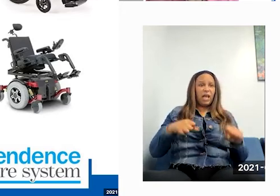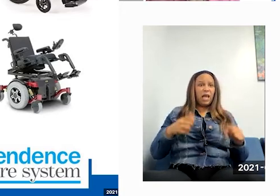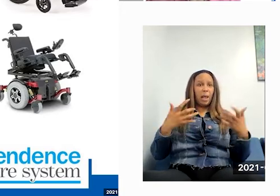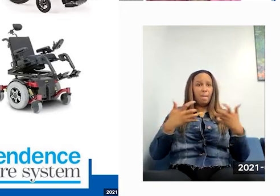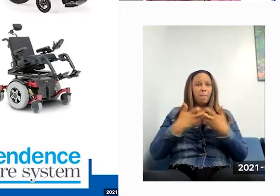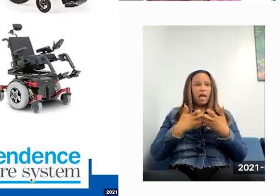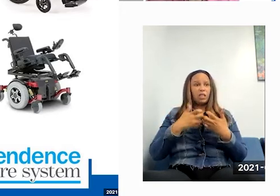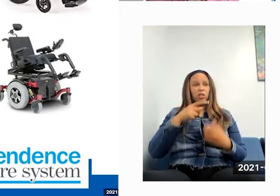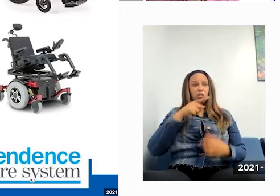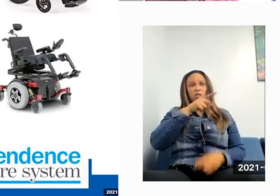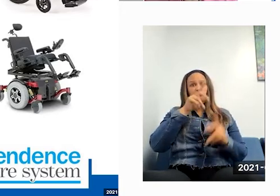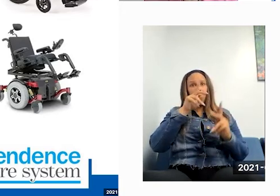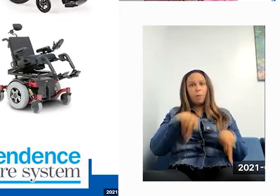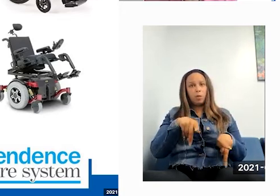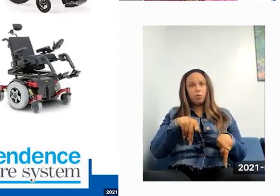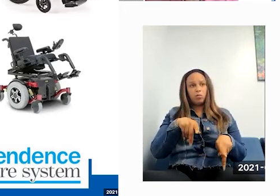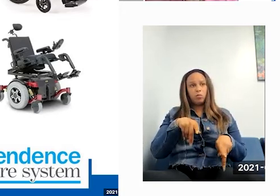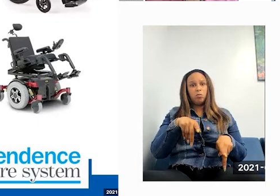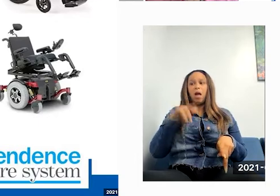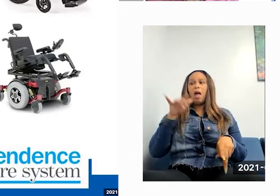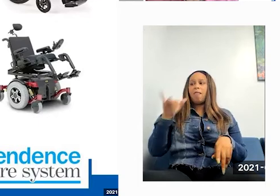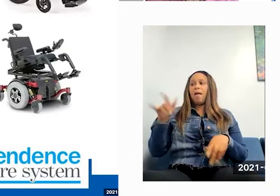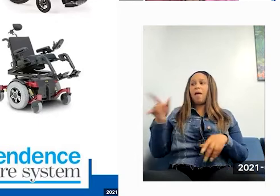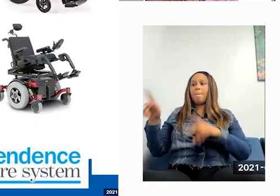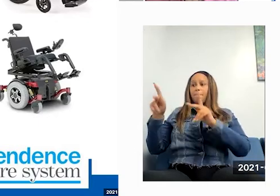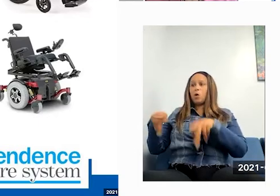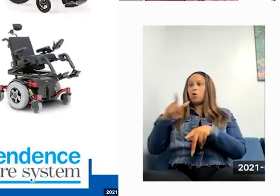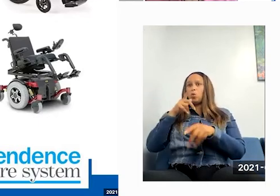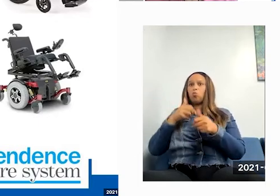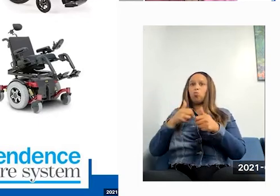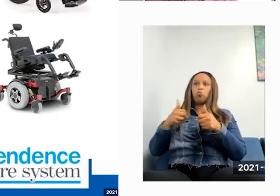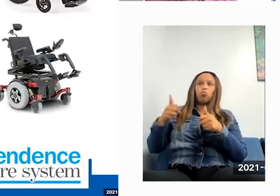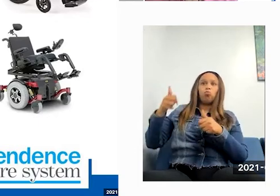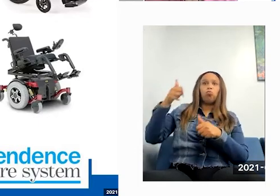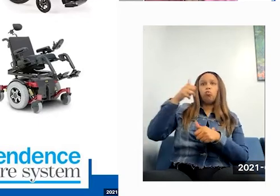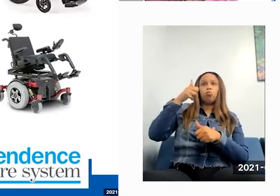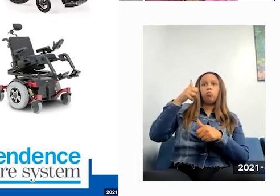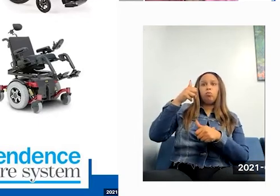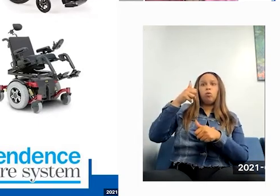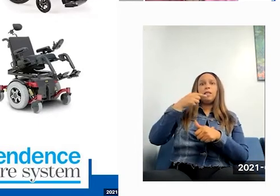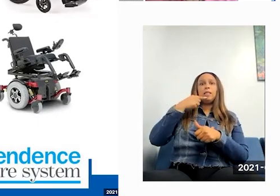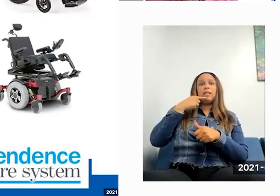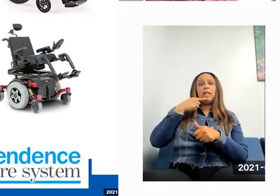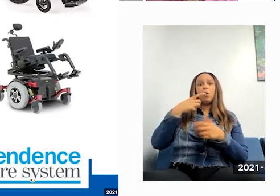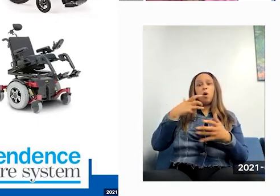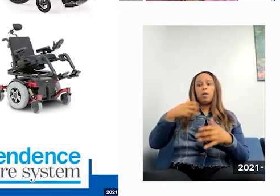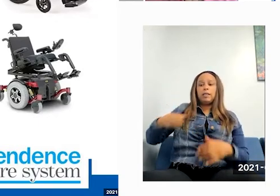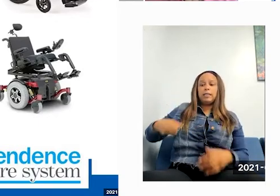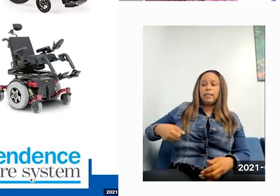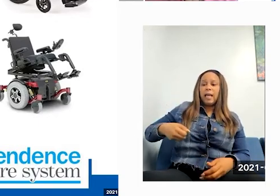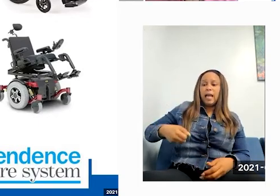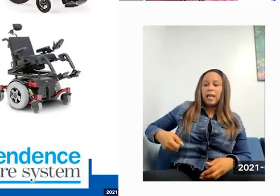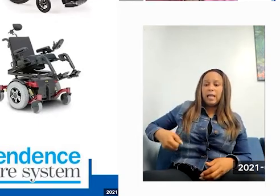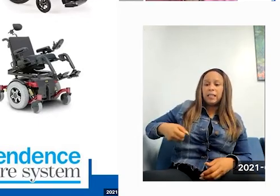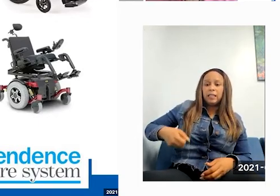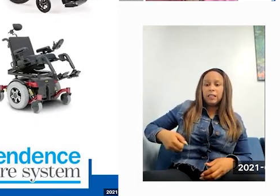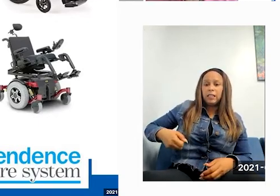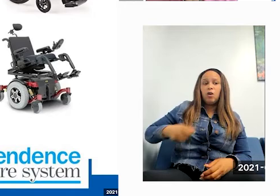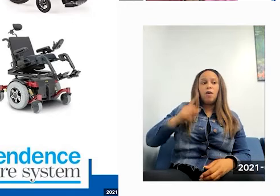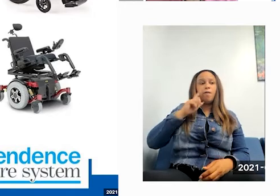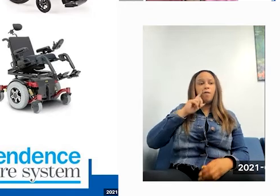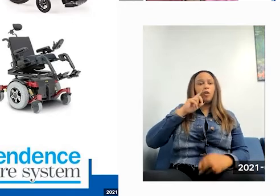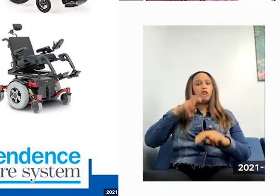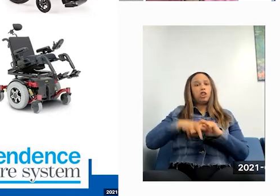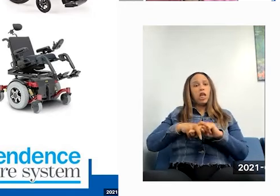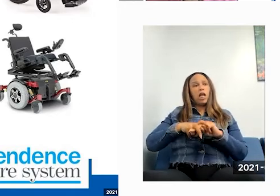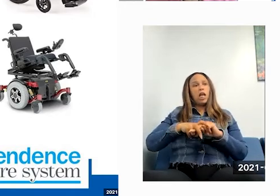needs. And that hierarchy goes from cane crutcher walkers to manual chairs to scooters